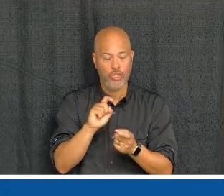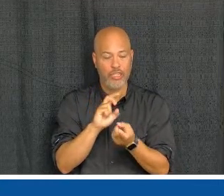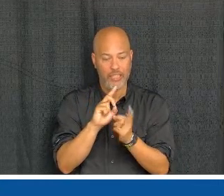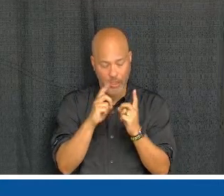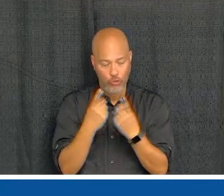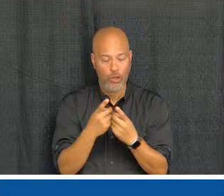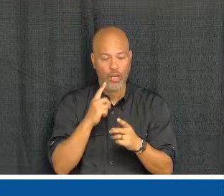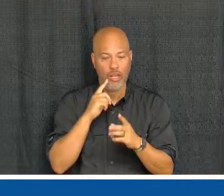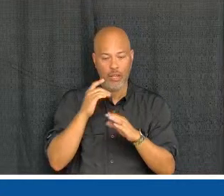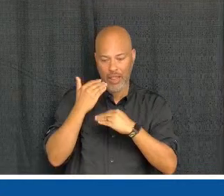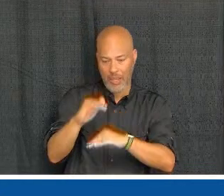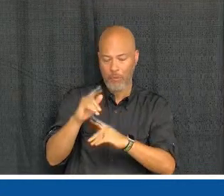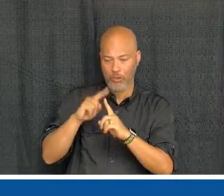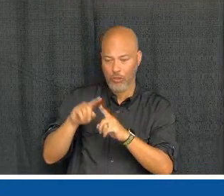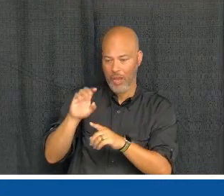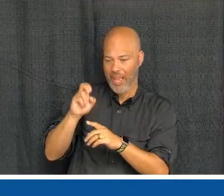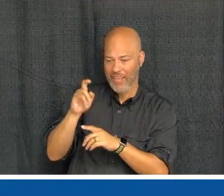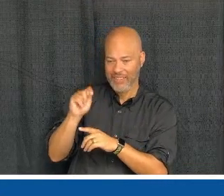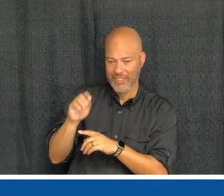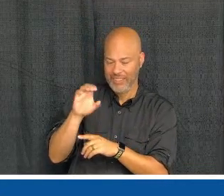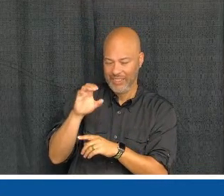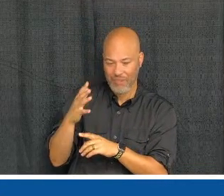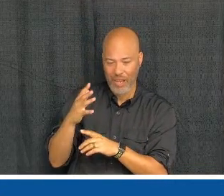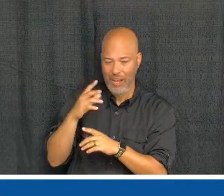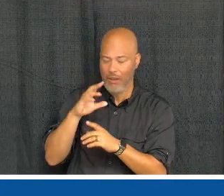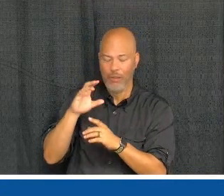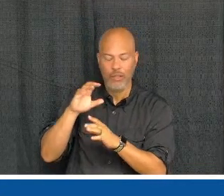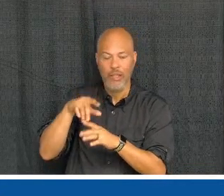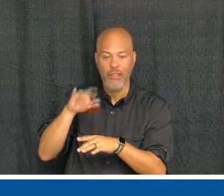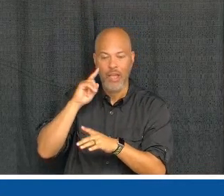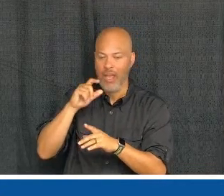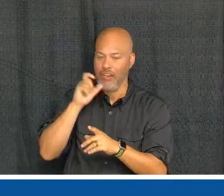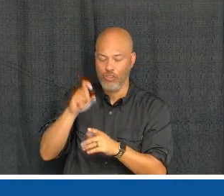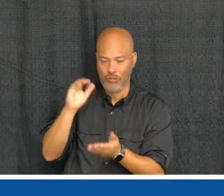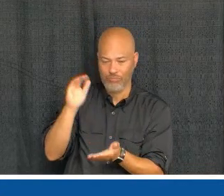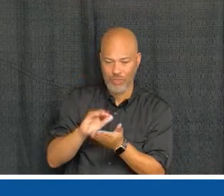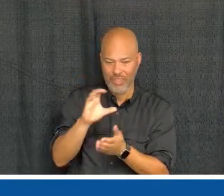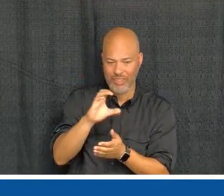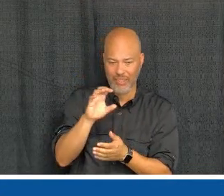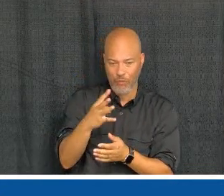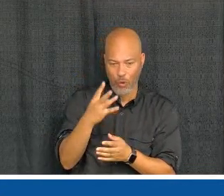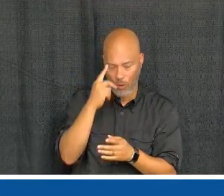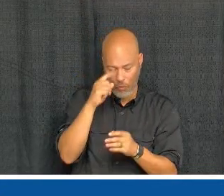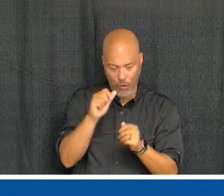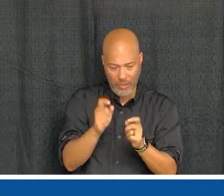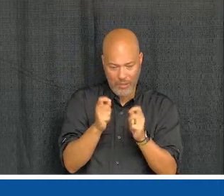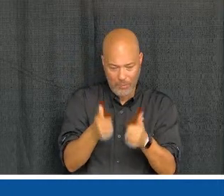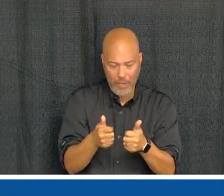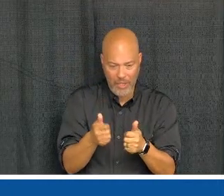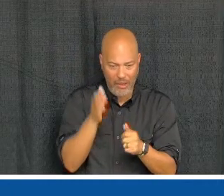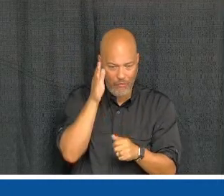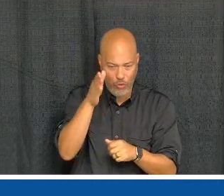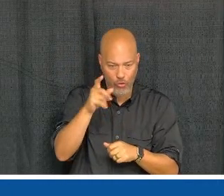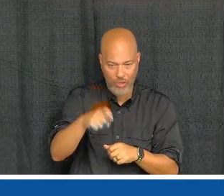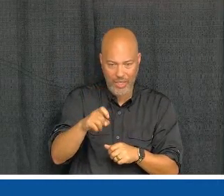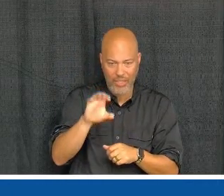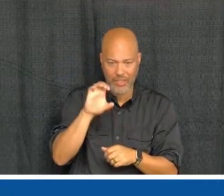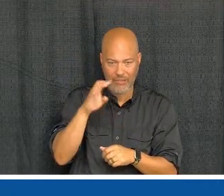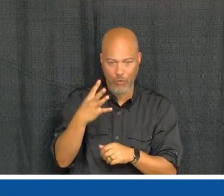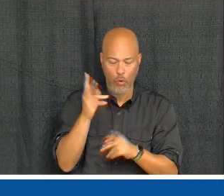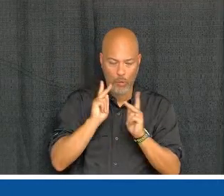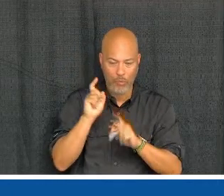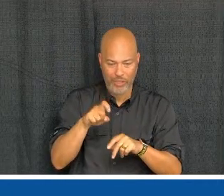of the interstate exits, and it is not encouraged to reduce the stock of C4 zoning for the immediate and future needs of C4 in